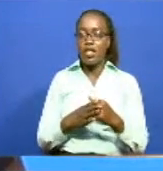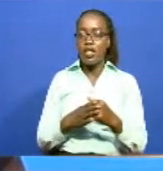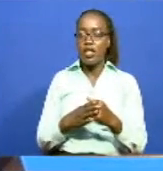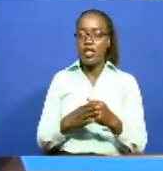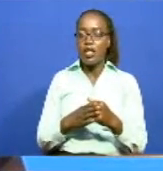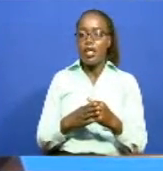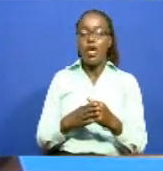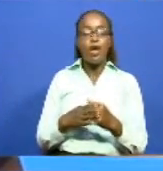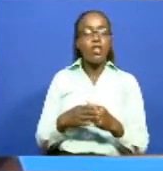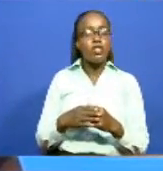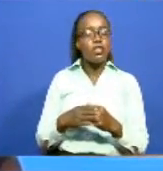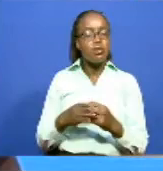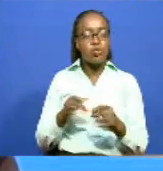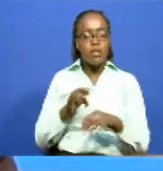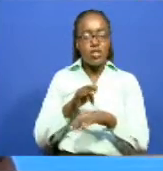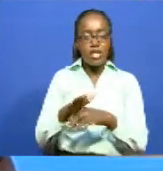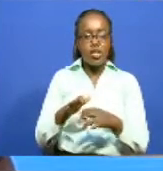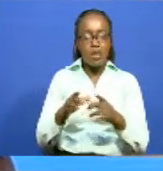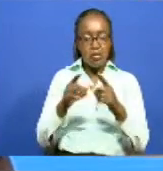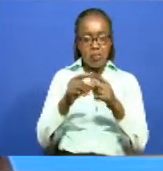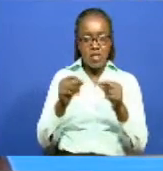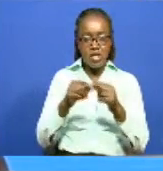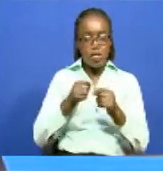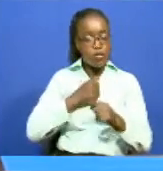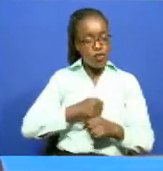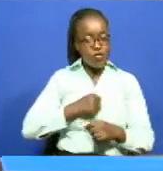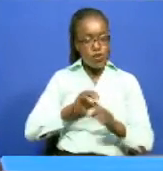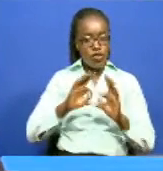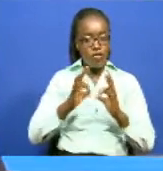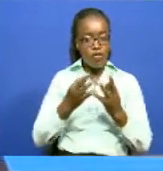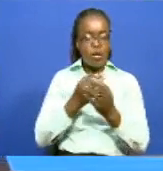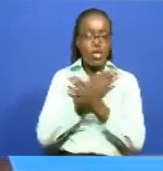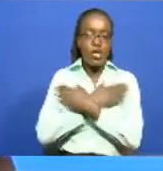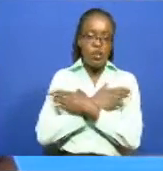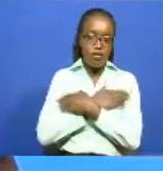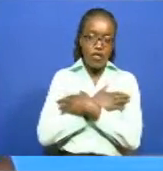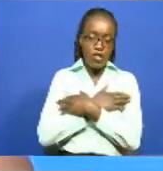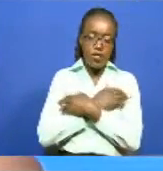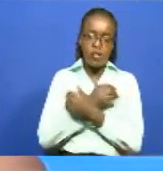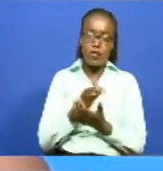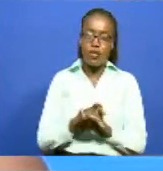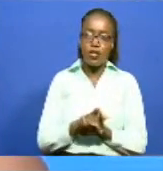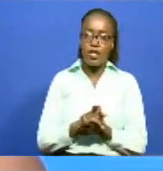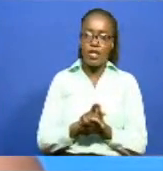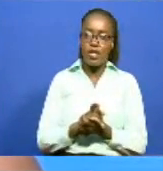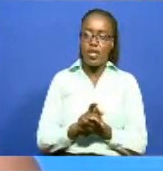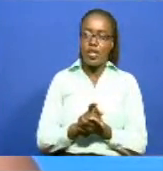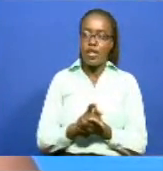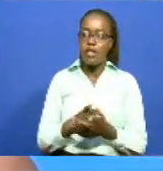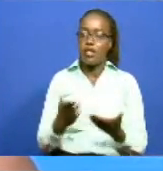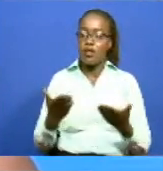our sincere condolences to the families and friends of those who've lost their loved ones. I I think at this point we do welcome a Q&A